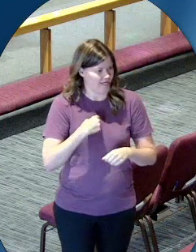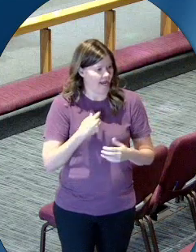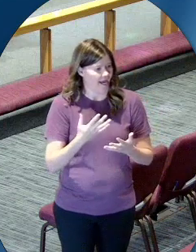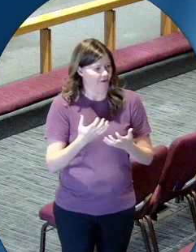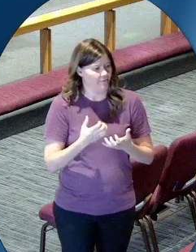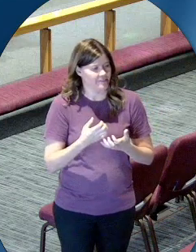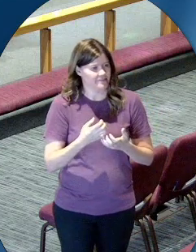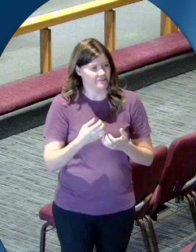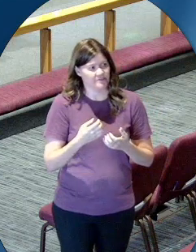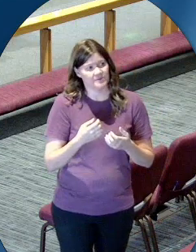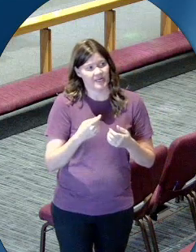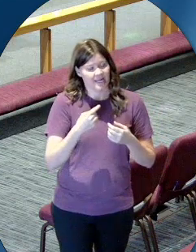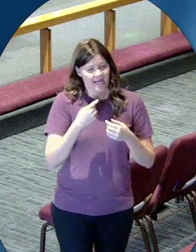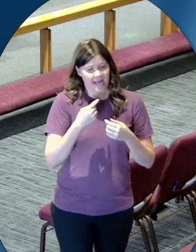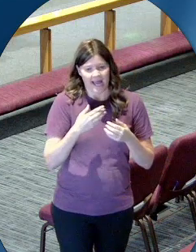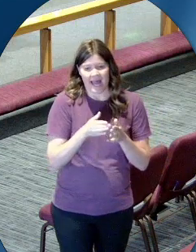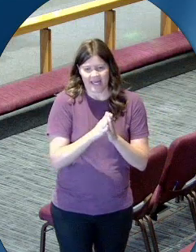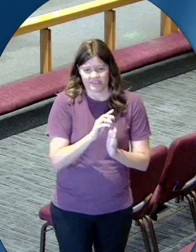a time and go to